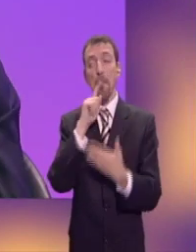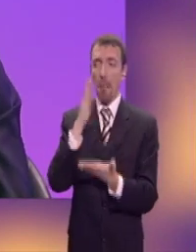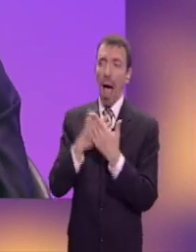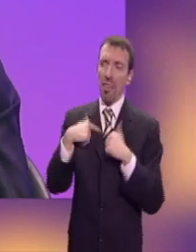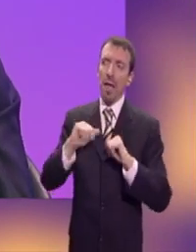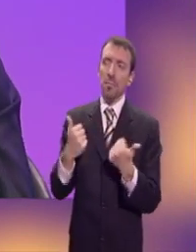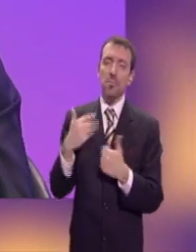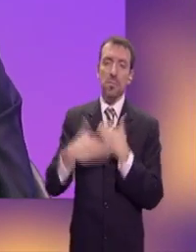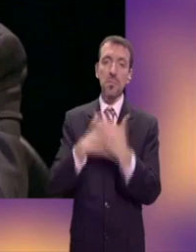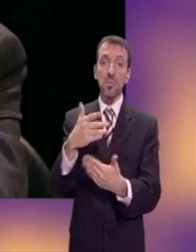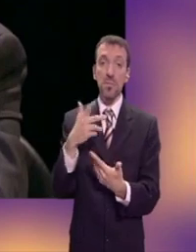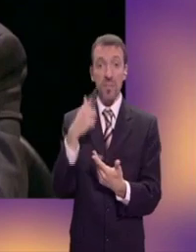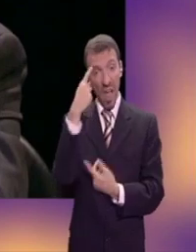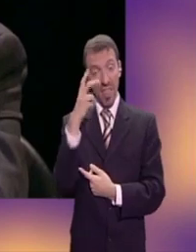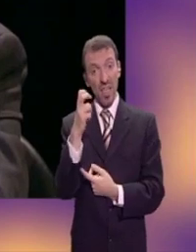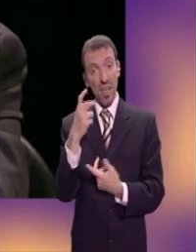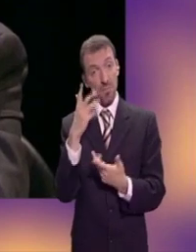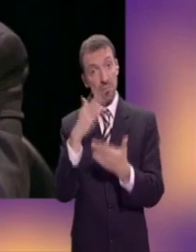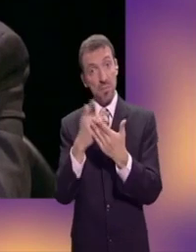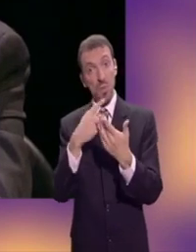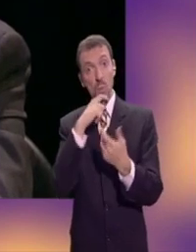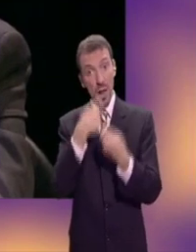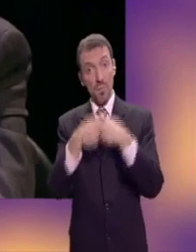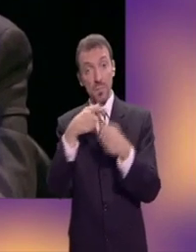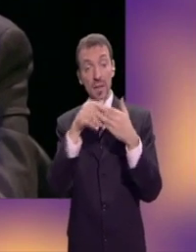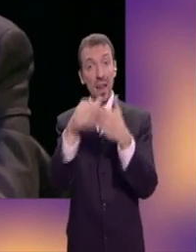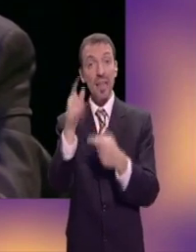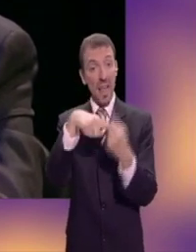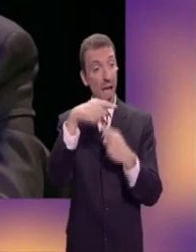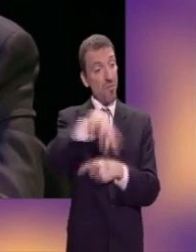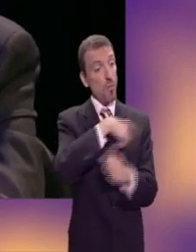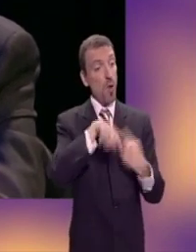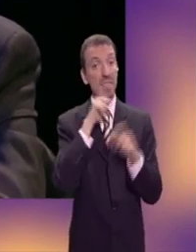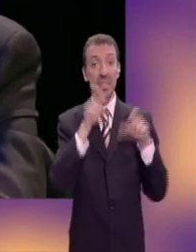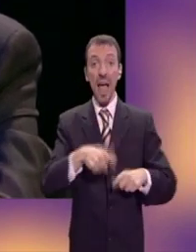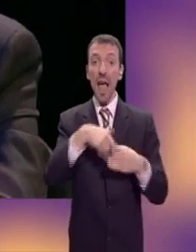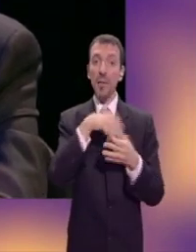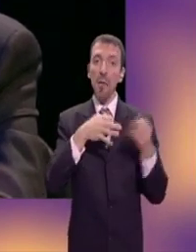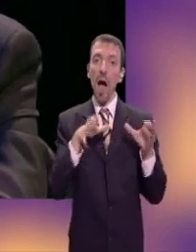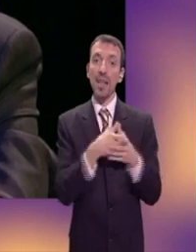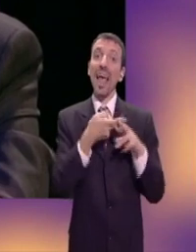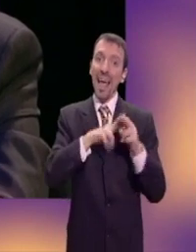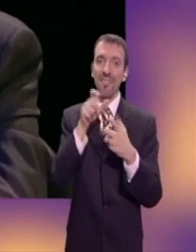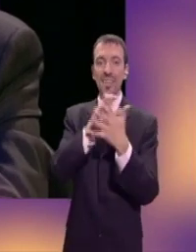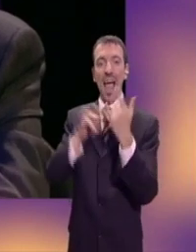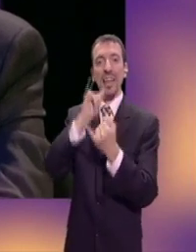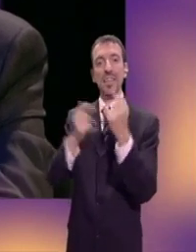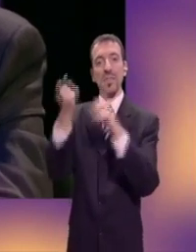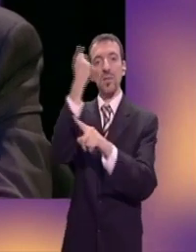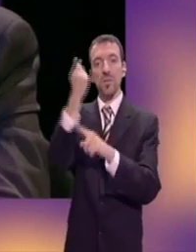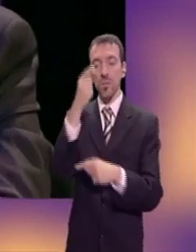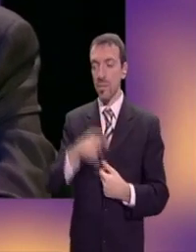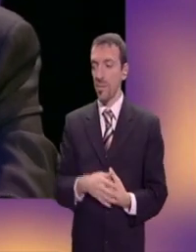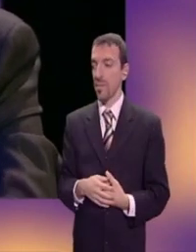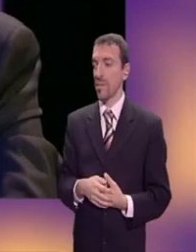actually had Dennis become leader, I think probably David, I'm not sure about the others, would have stayed in the party. Because it would have been, Would you? Oh, if he'd of course, won in yeah. the 1980... Dennis,